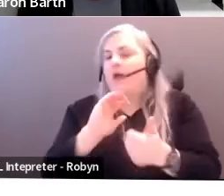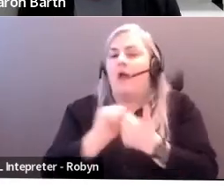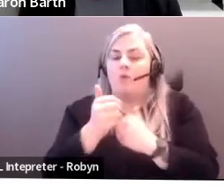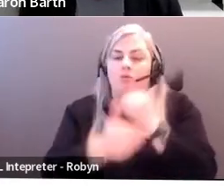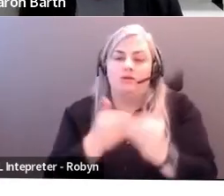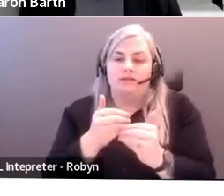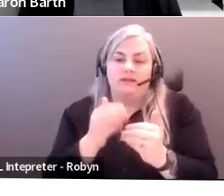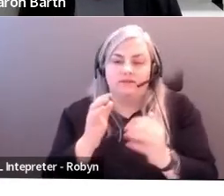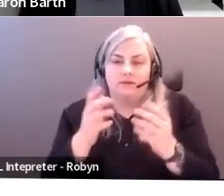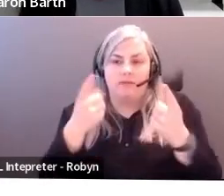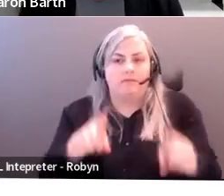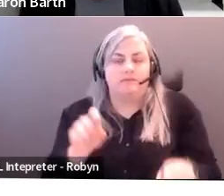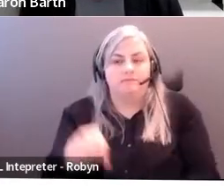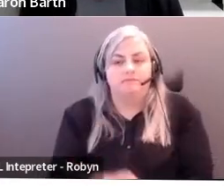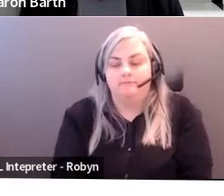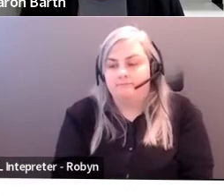place.